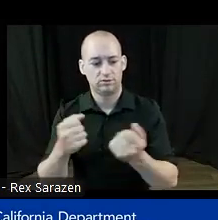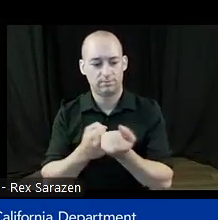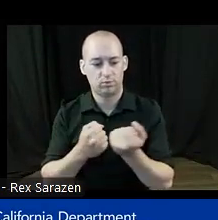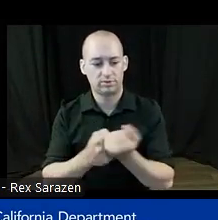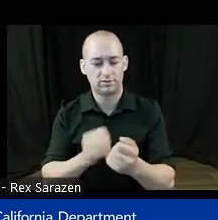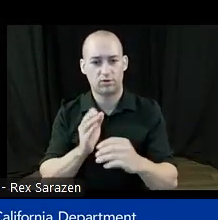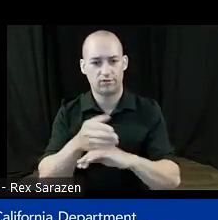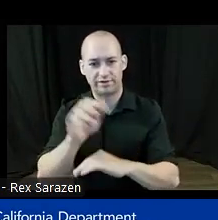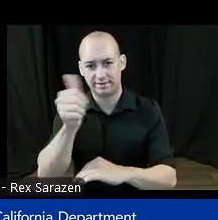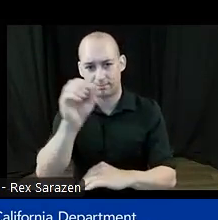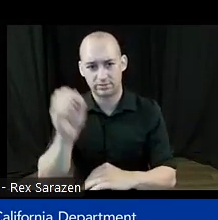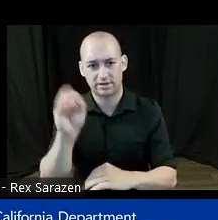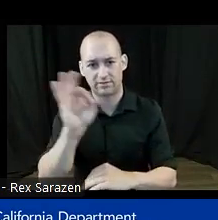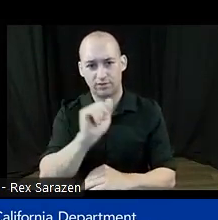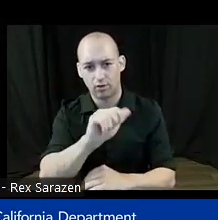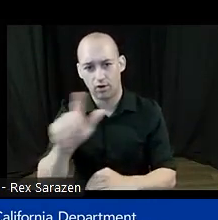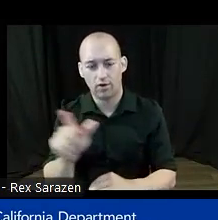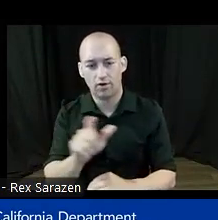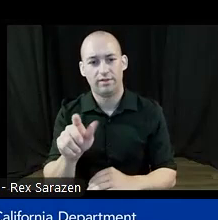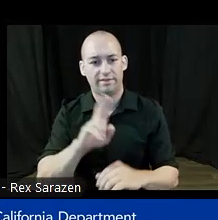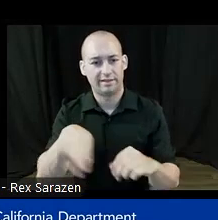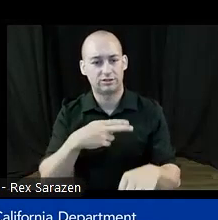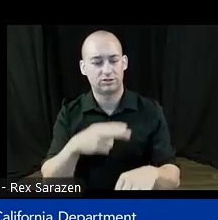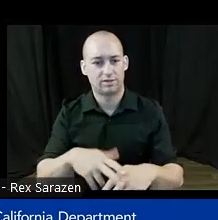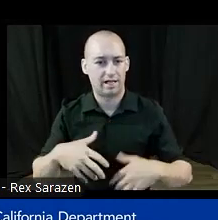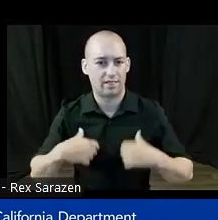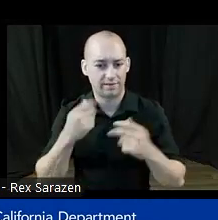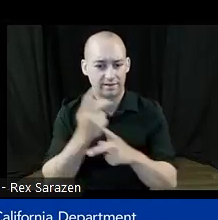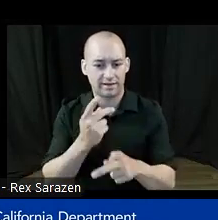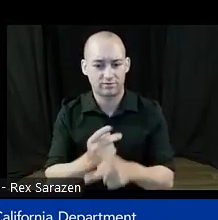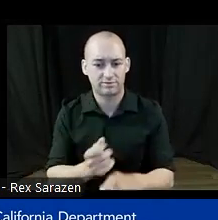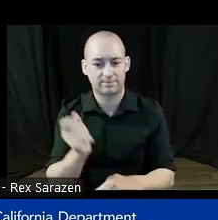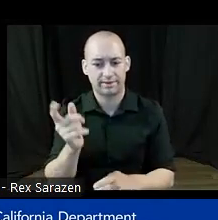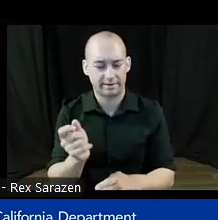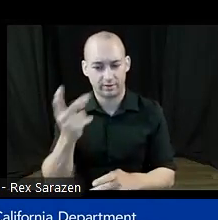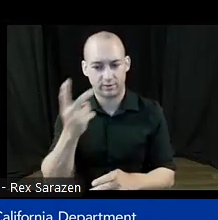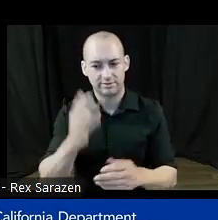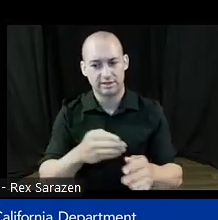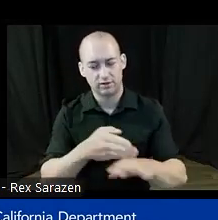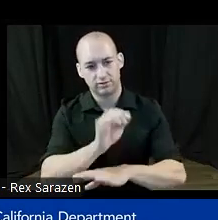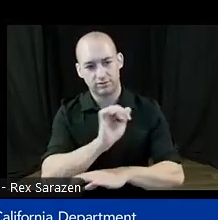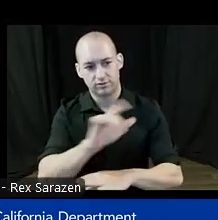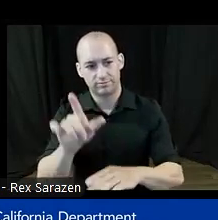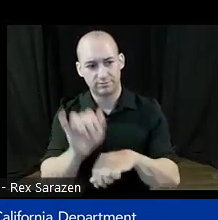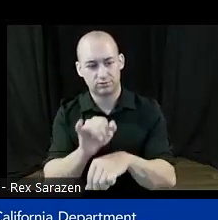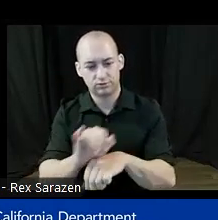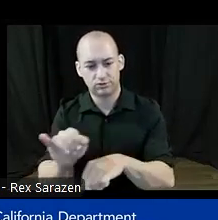all national healthcare expenditures. And you can see that across institutional and home and community-based settings,